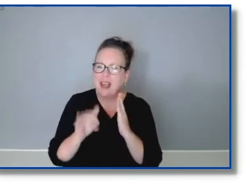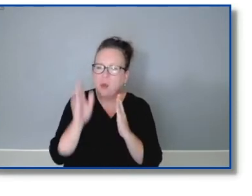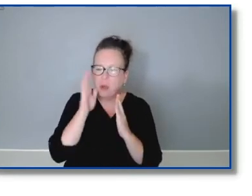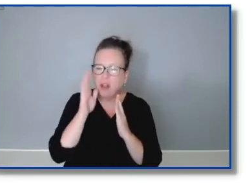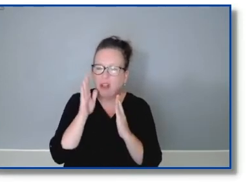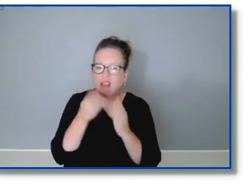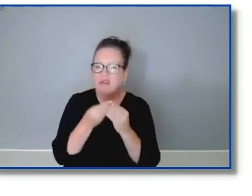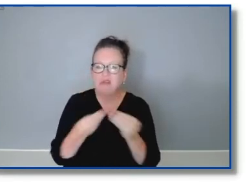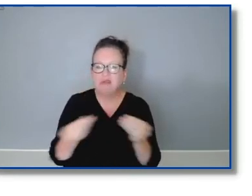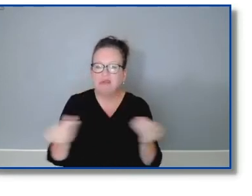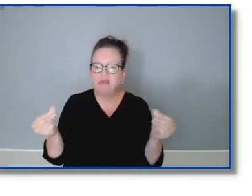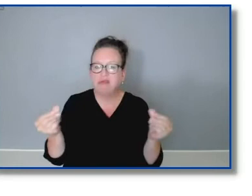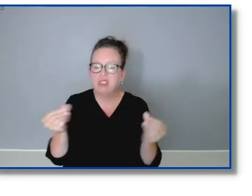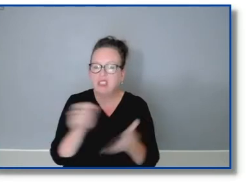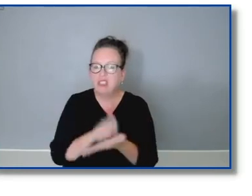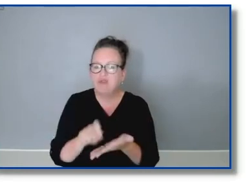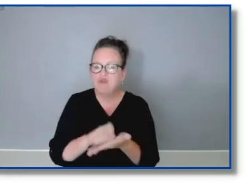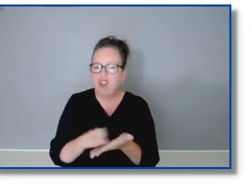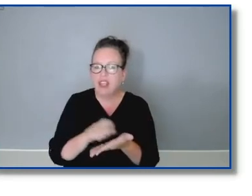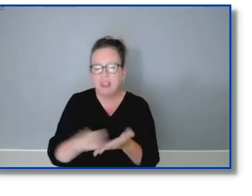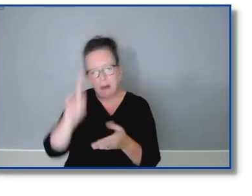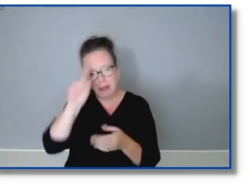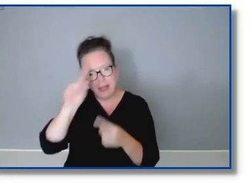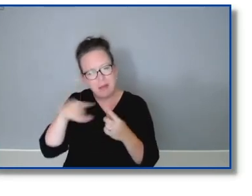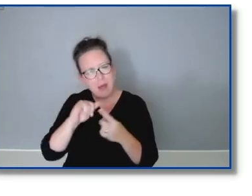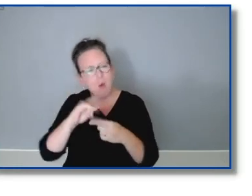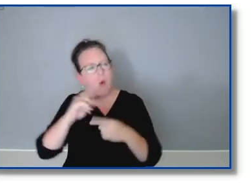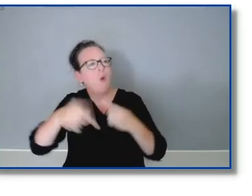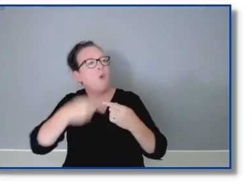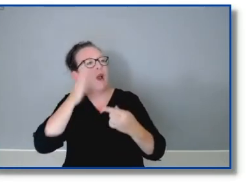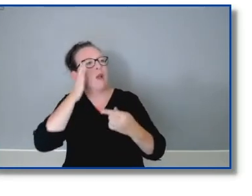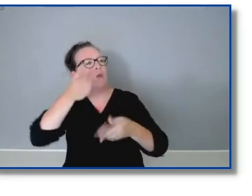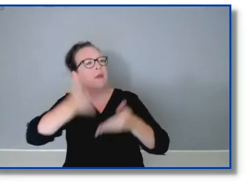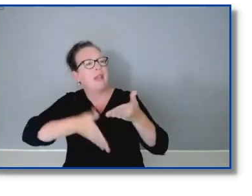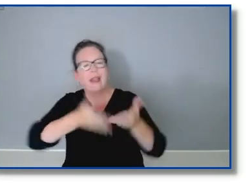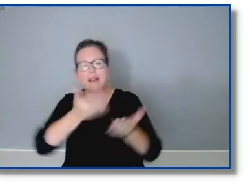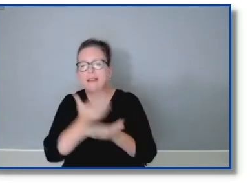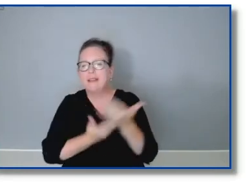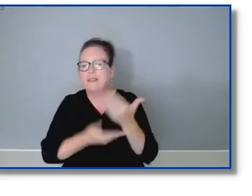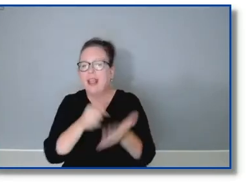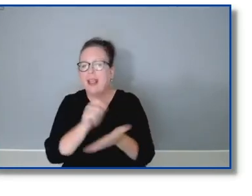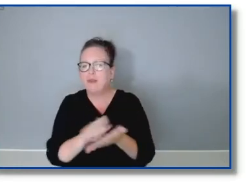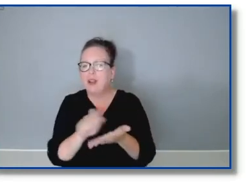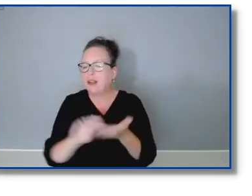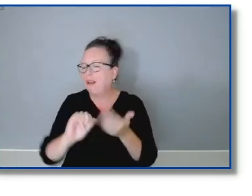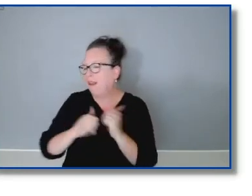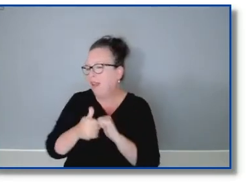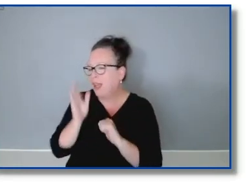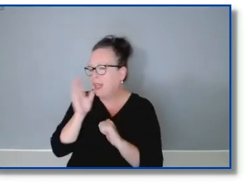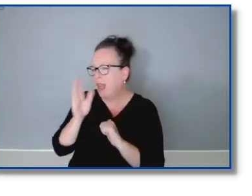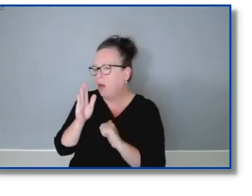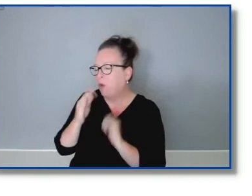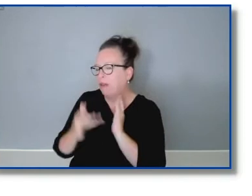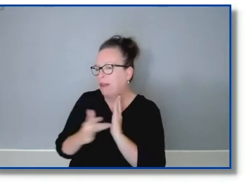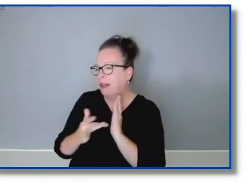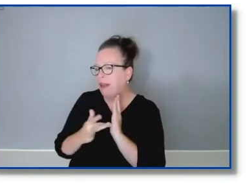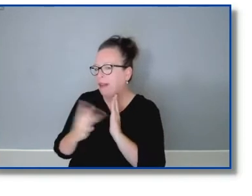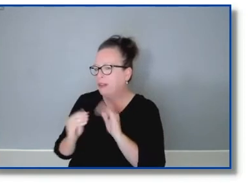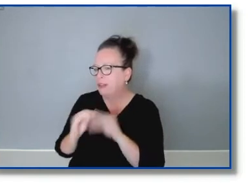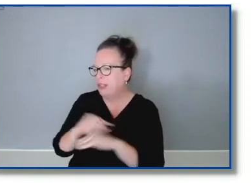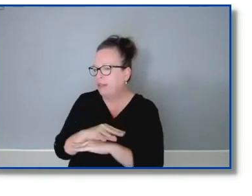use. And so I was thinking about the end of handwriting and the role of technology in that process. And on the